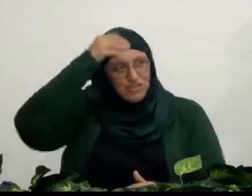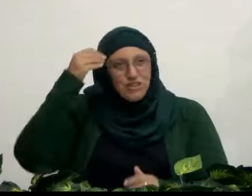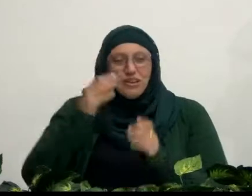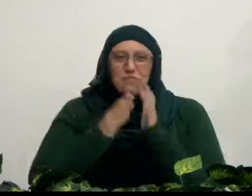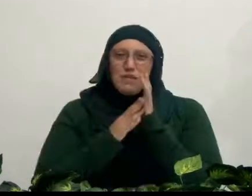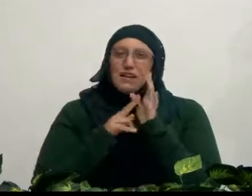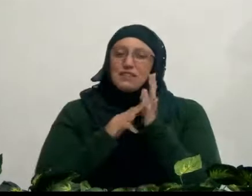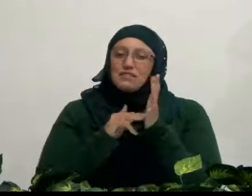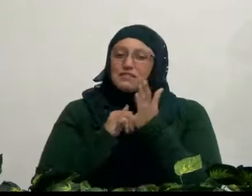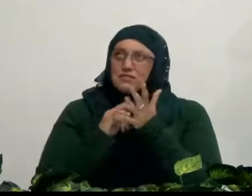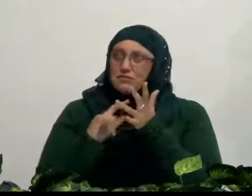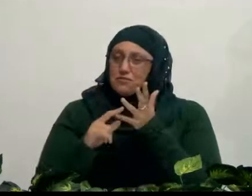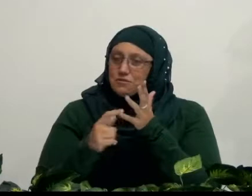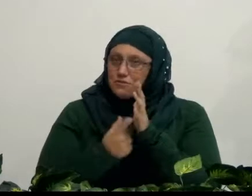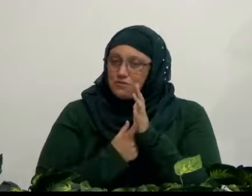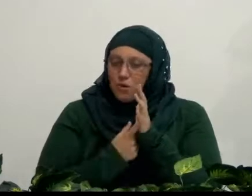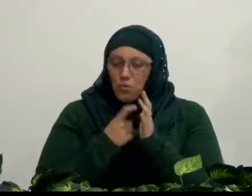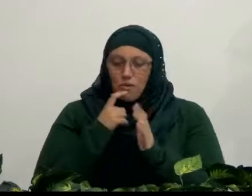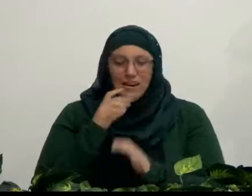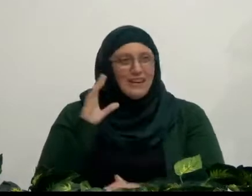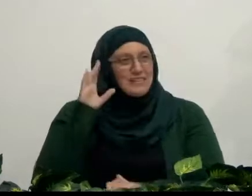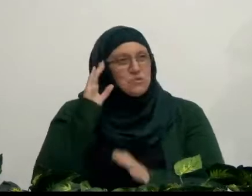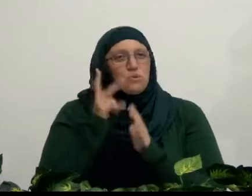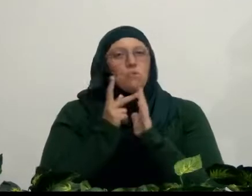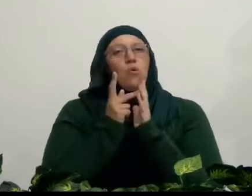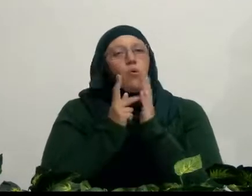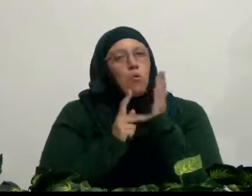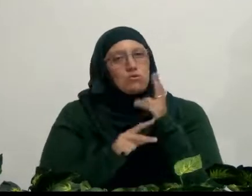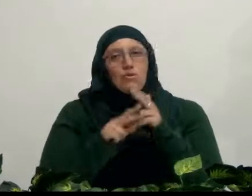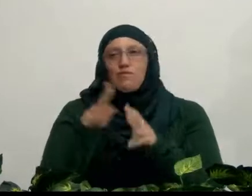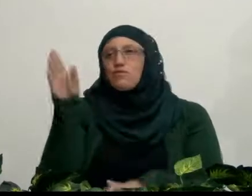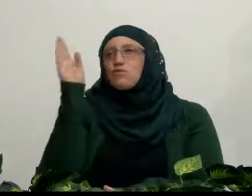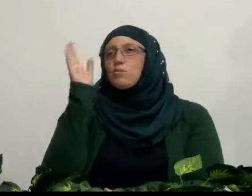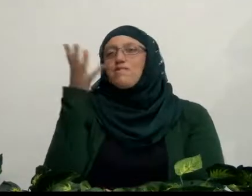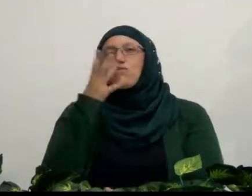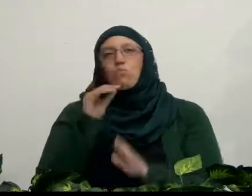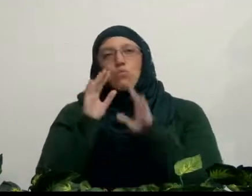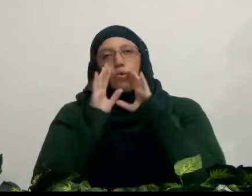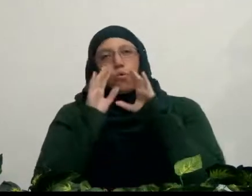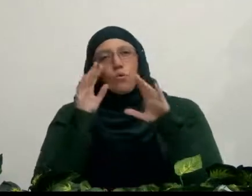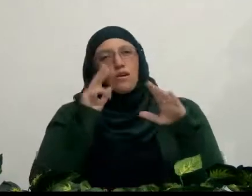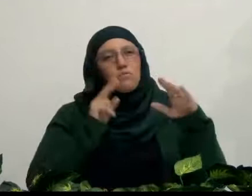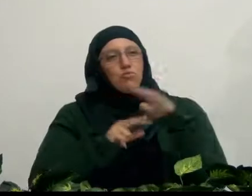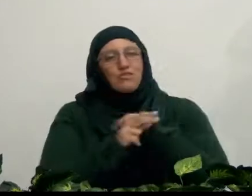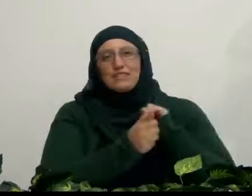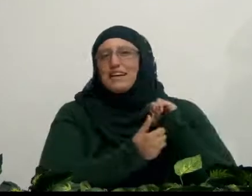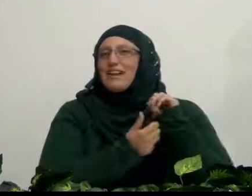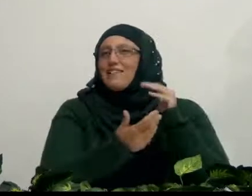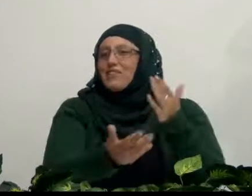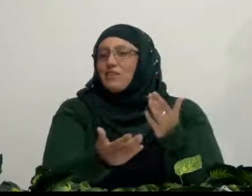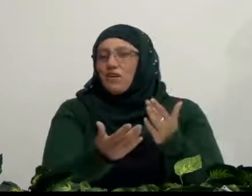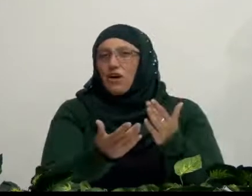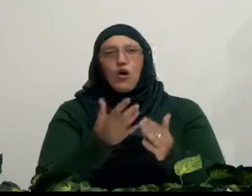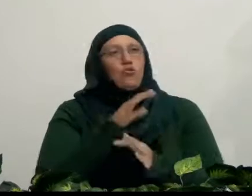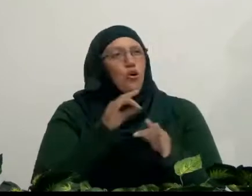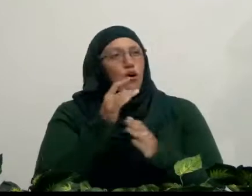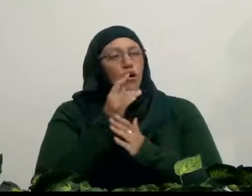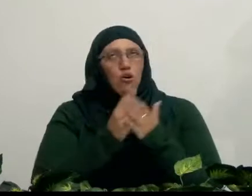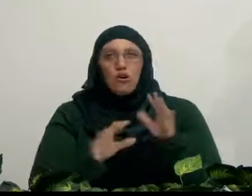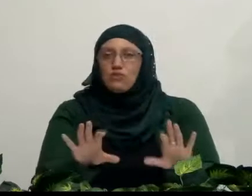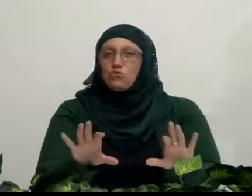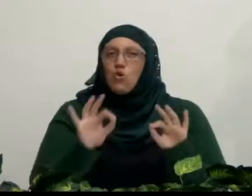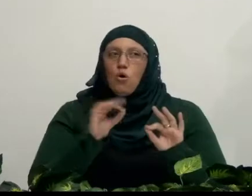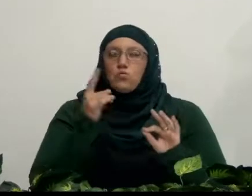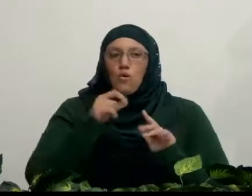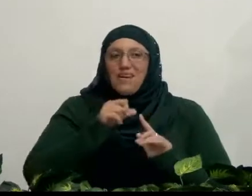listen to this portion of the sermon that the Holy Prophet delivered in appointing, not only appointing his